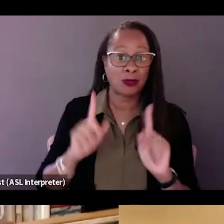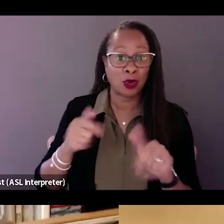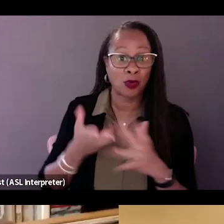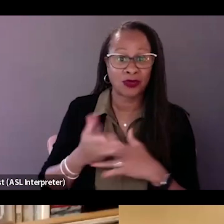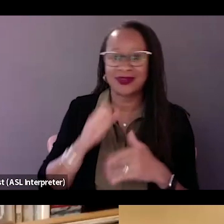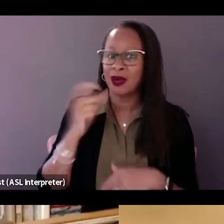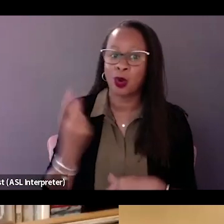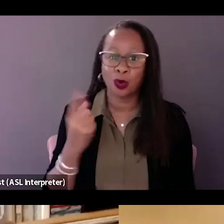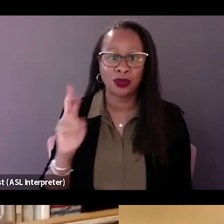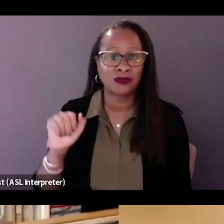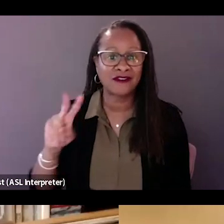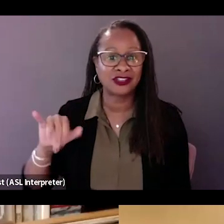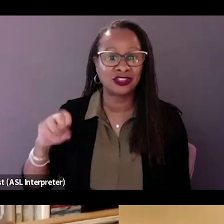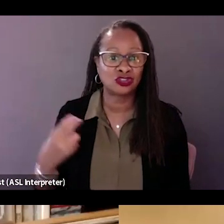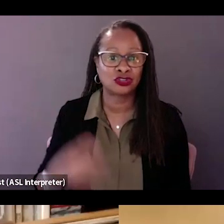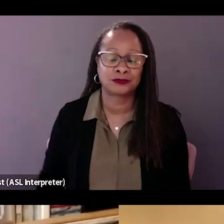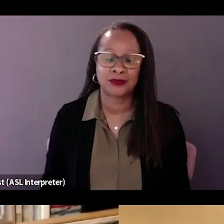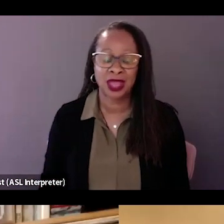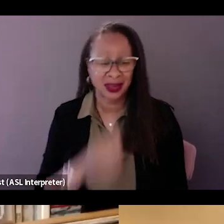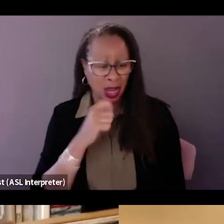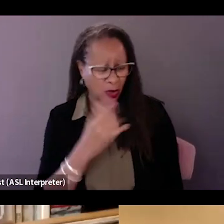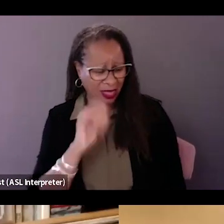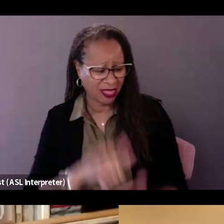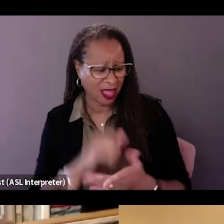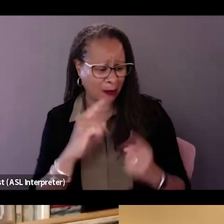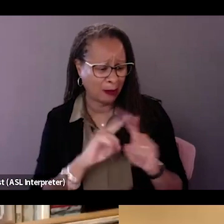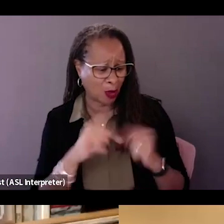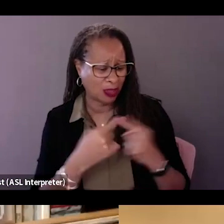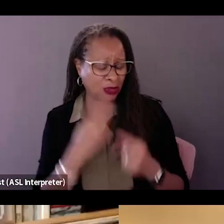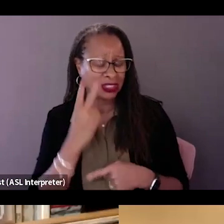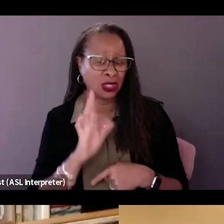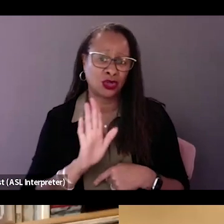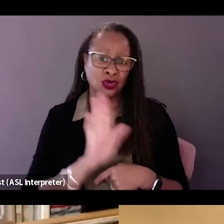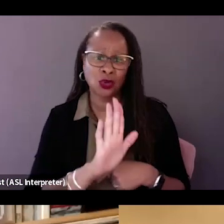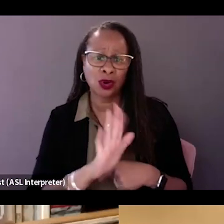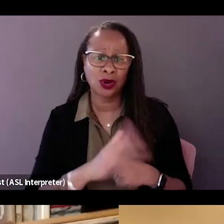and it's also, and not just that, the thing is, when you see one of your